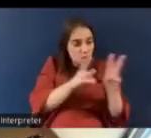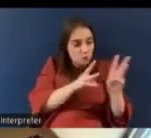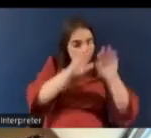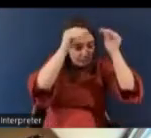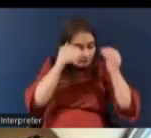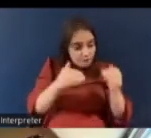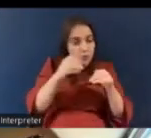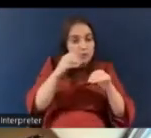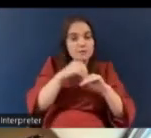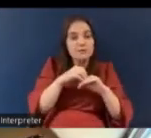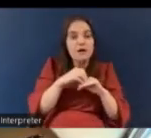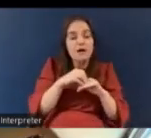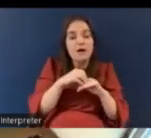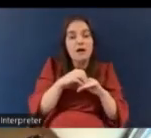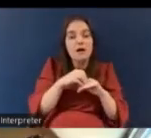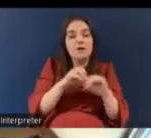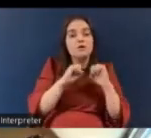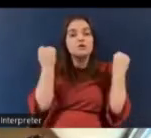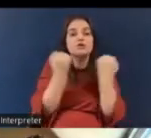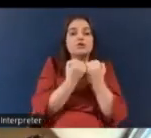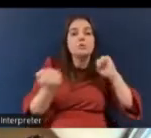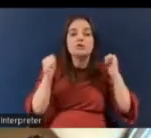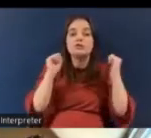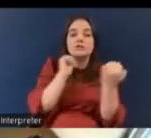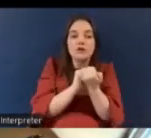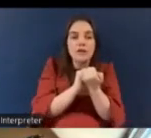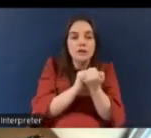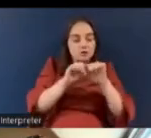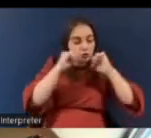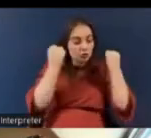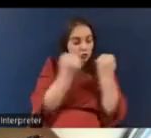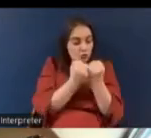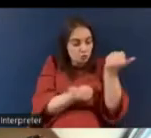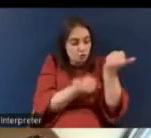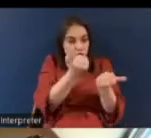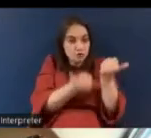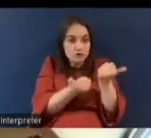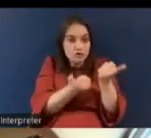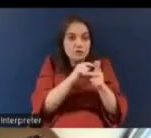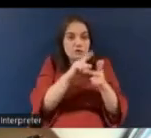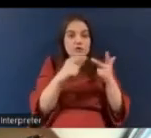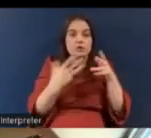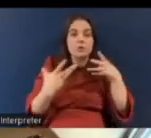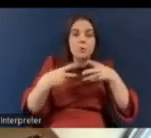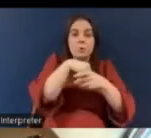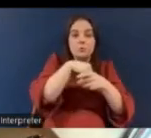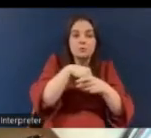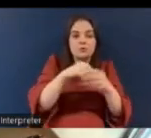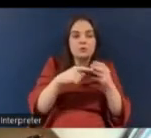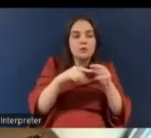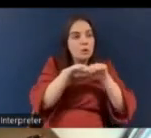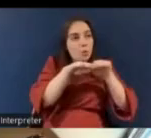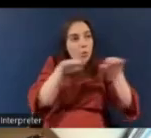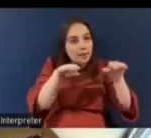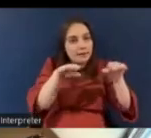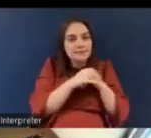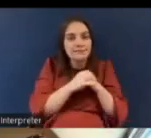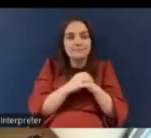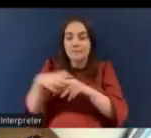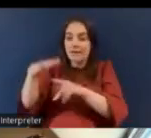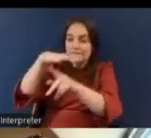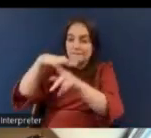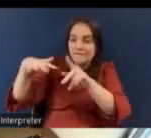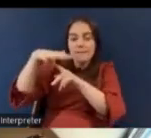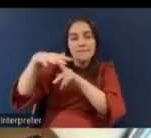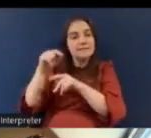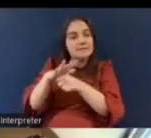on social change, on social justice, on inclusion and equality, and the environmental sector sharing